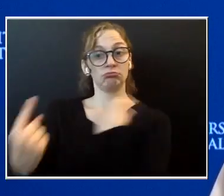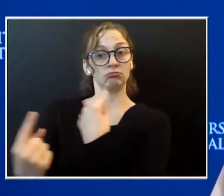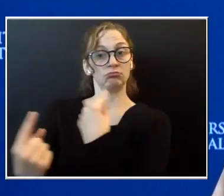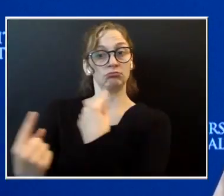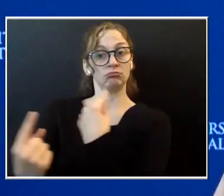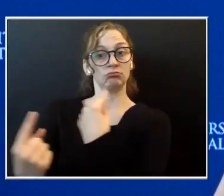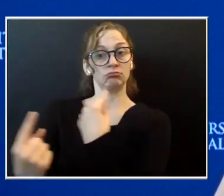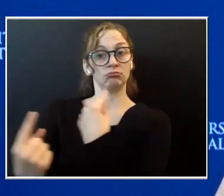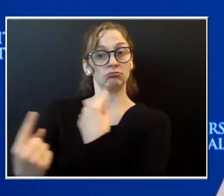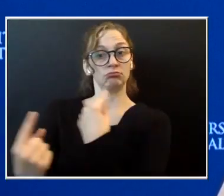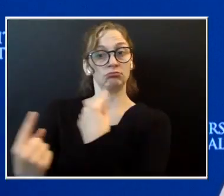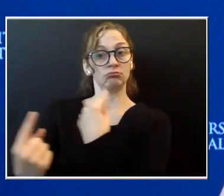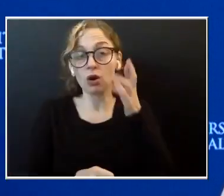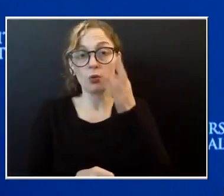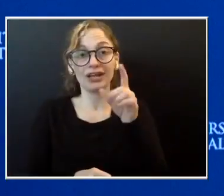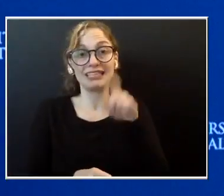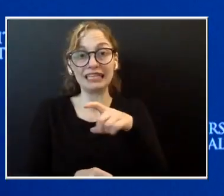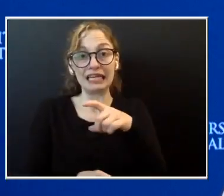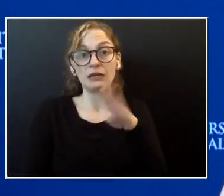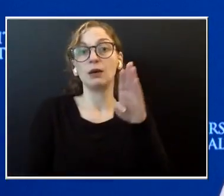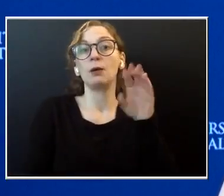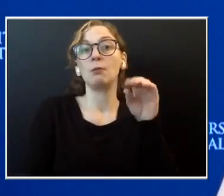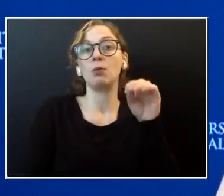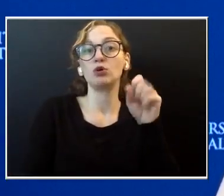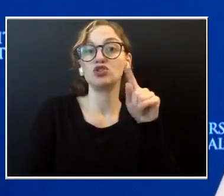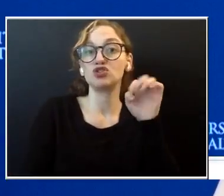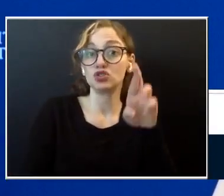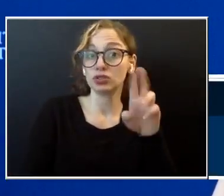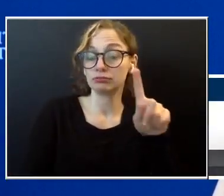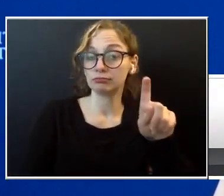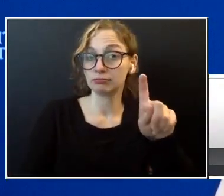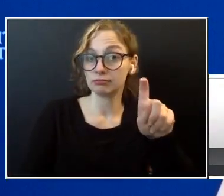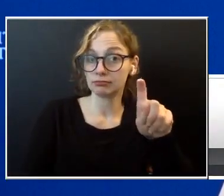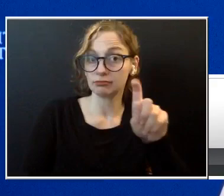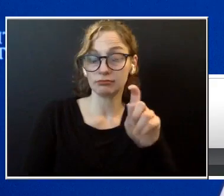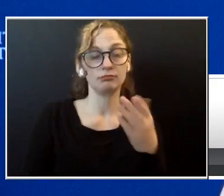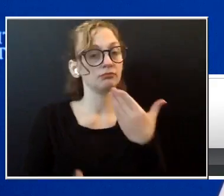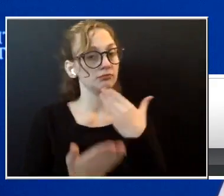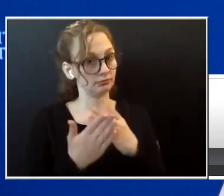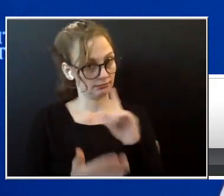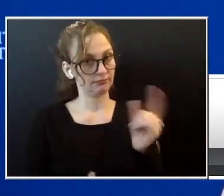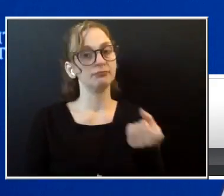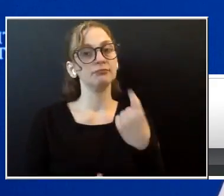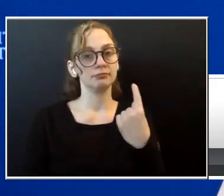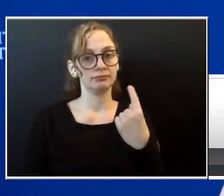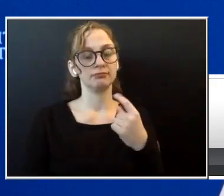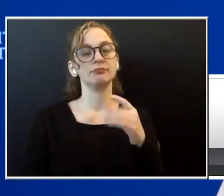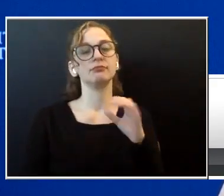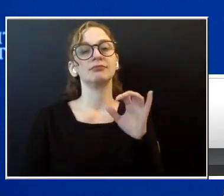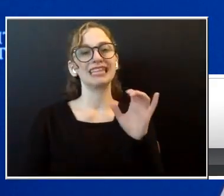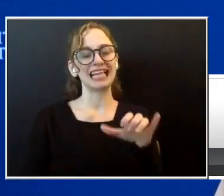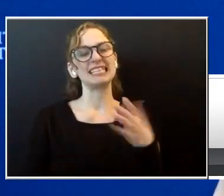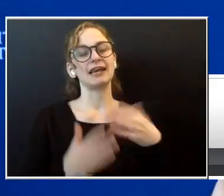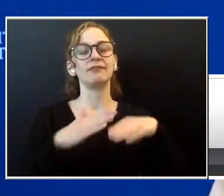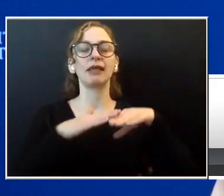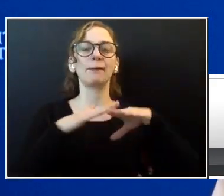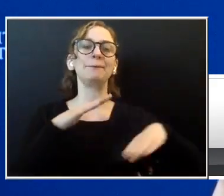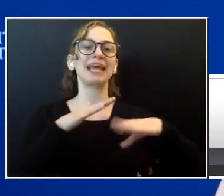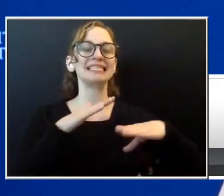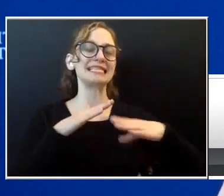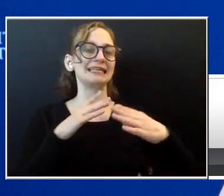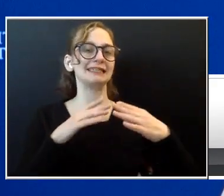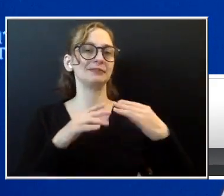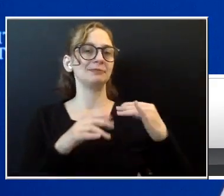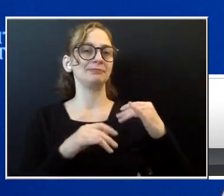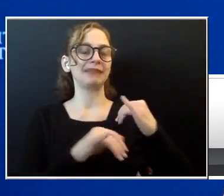really good question. I think this kind of really gets to the heart of kind of some basic immunology. So, and also some of the data that we have